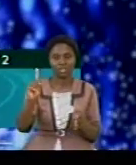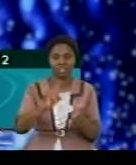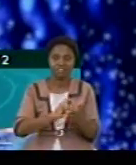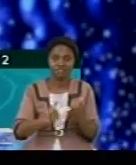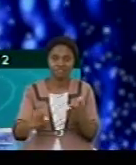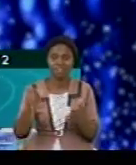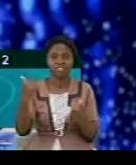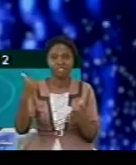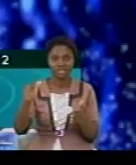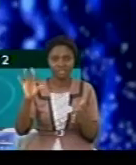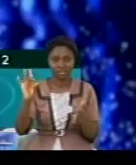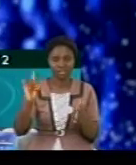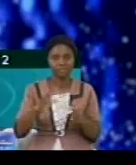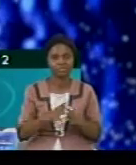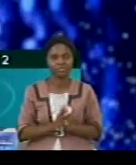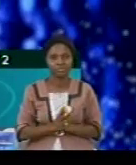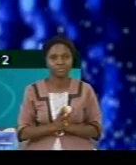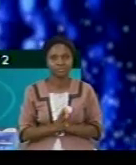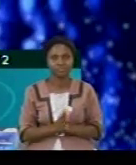18.